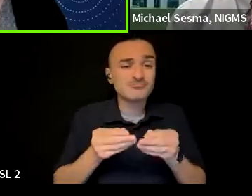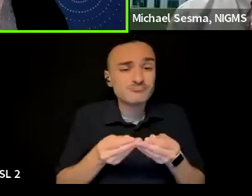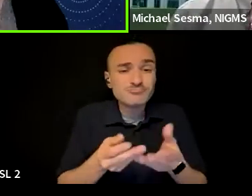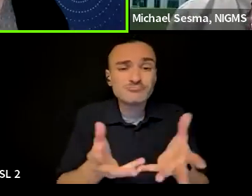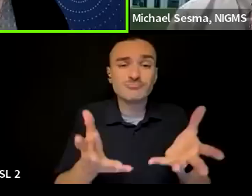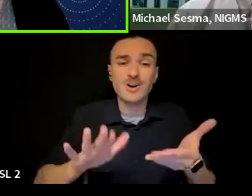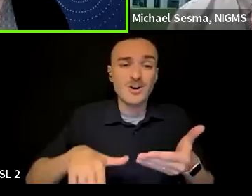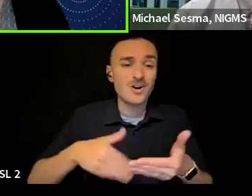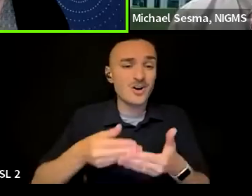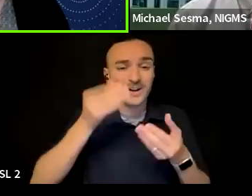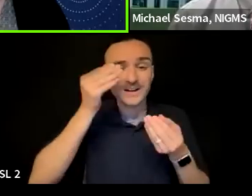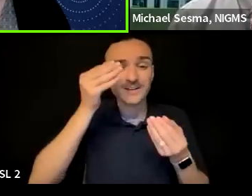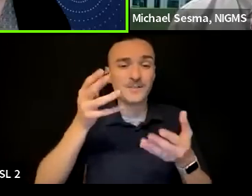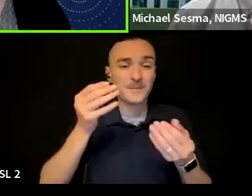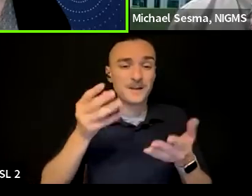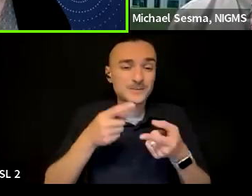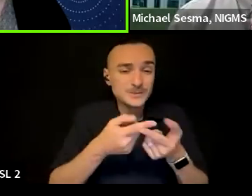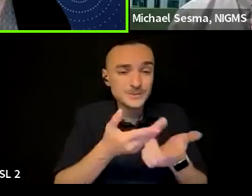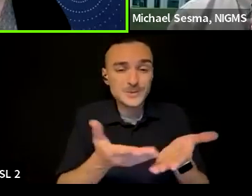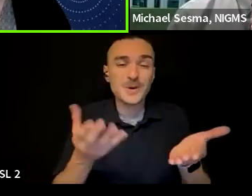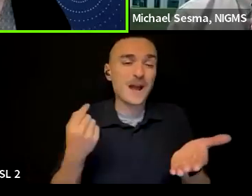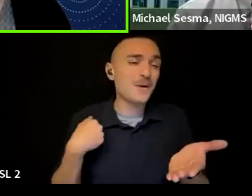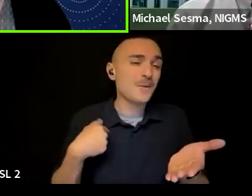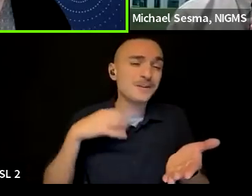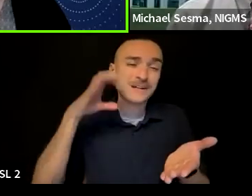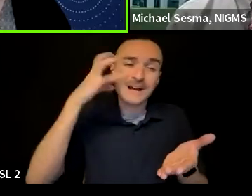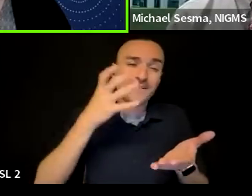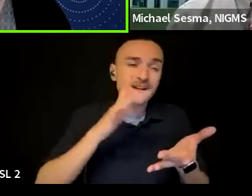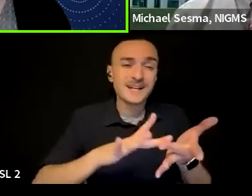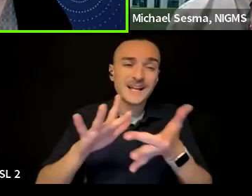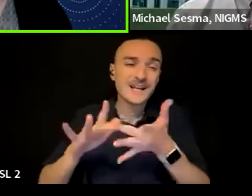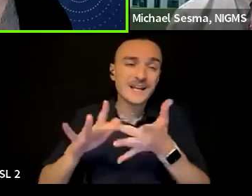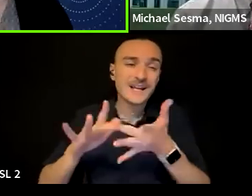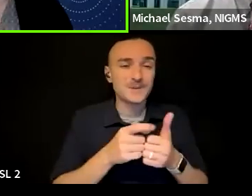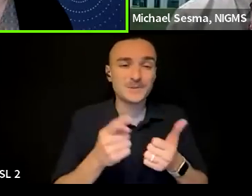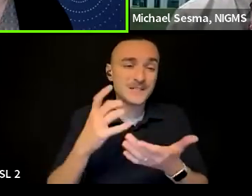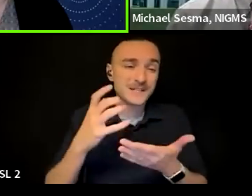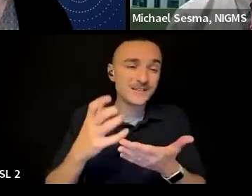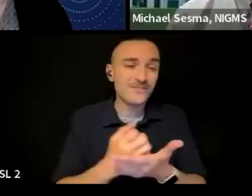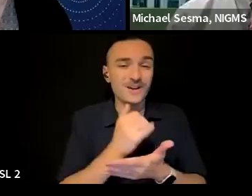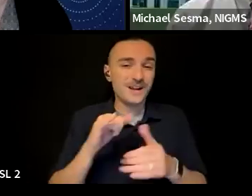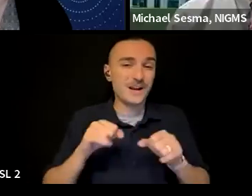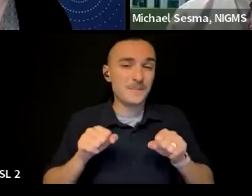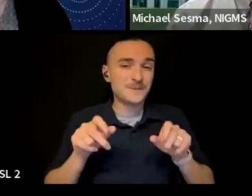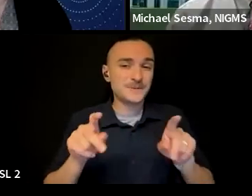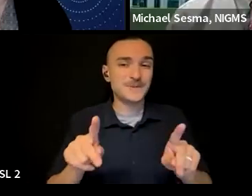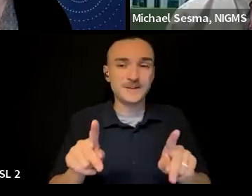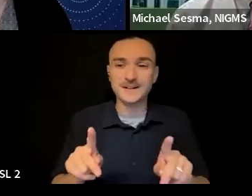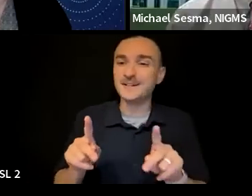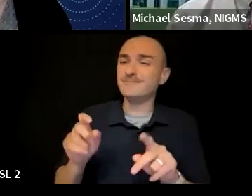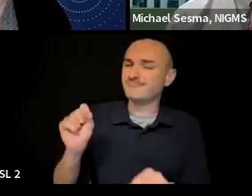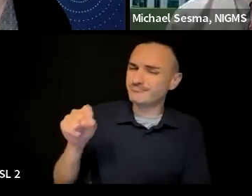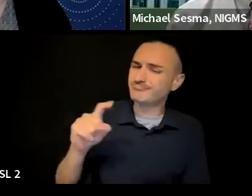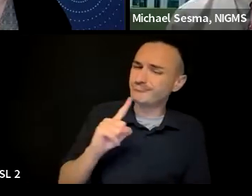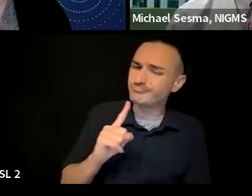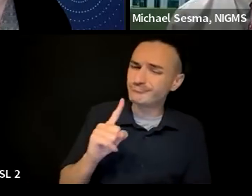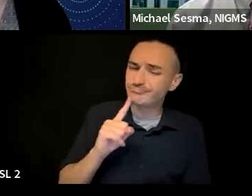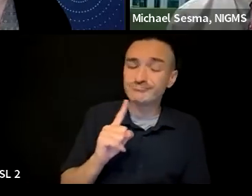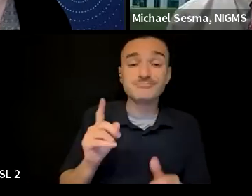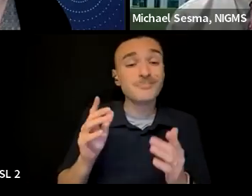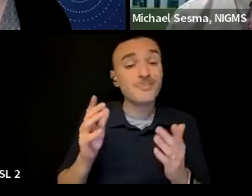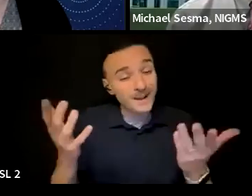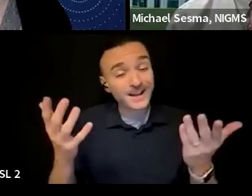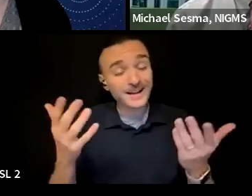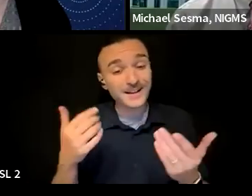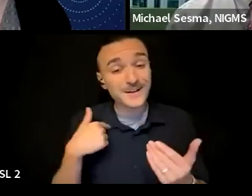you, and we love engaging with you. So take advantage of these opportunities. Absolutely. Well,